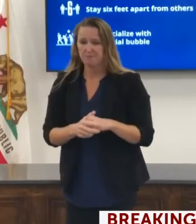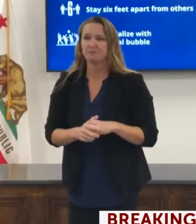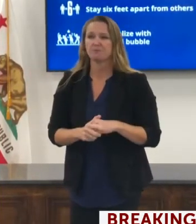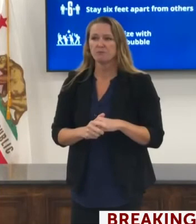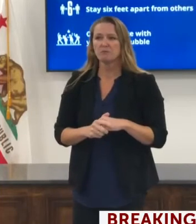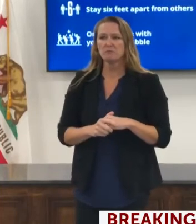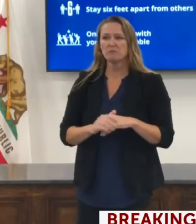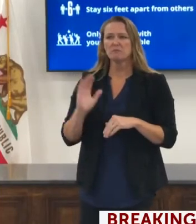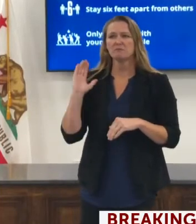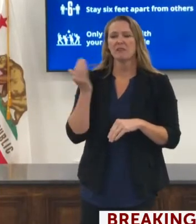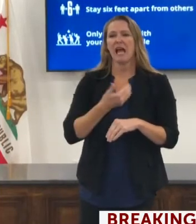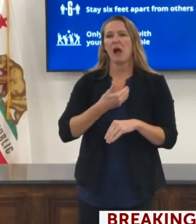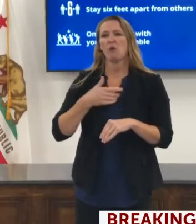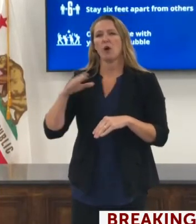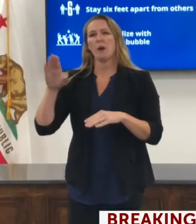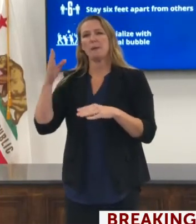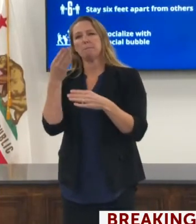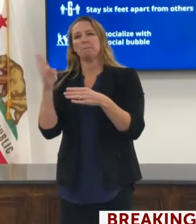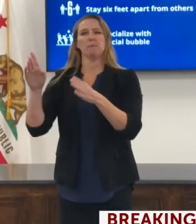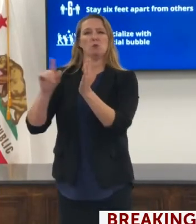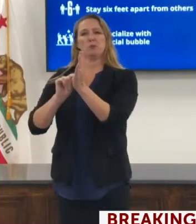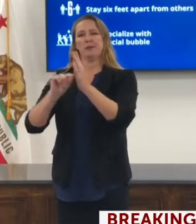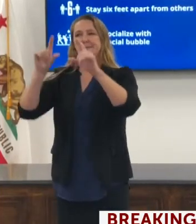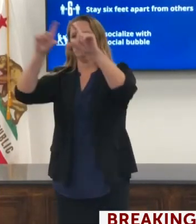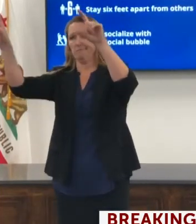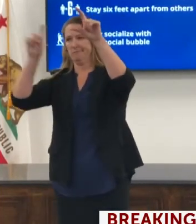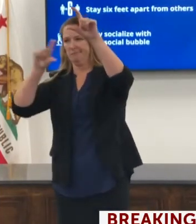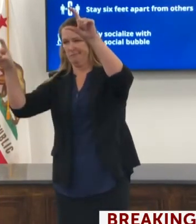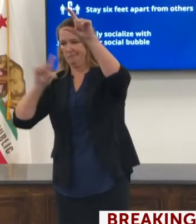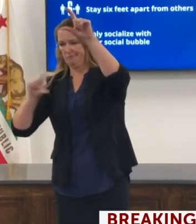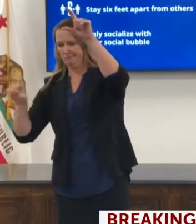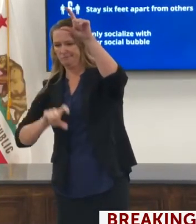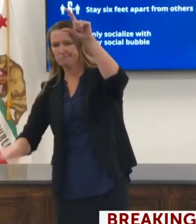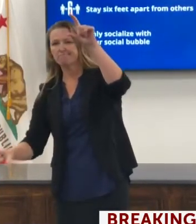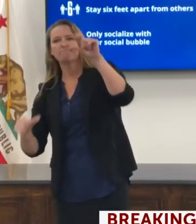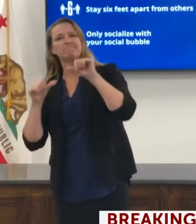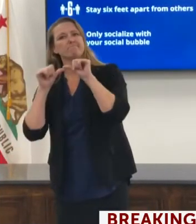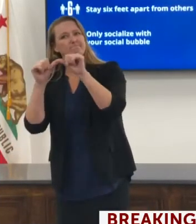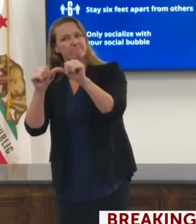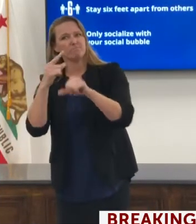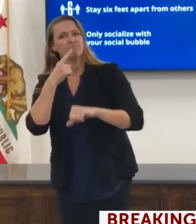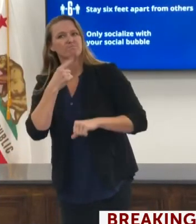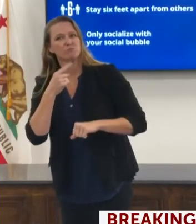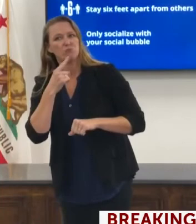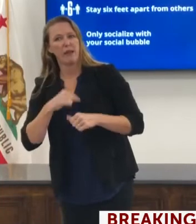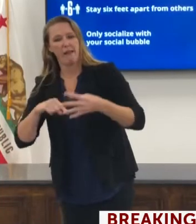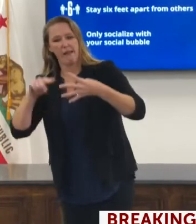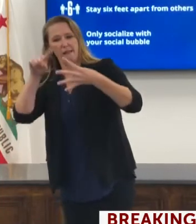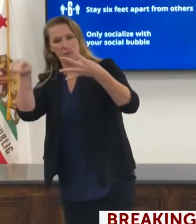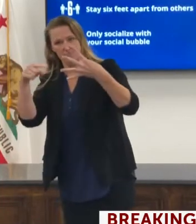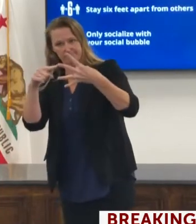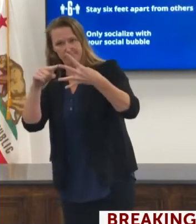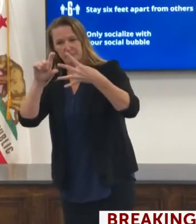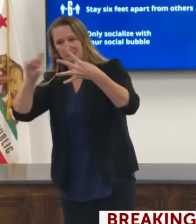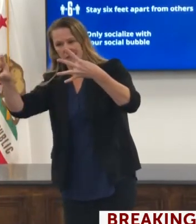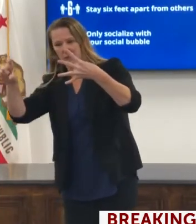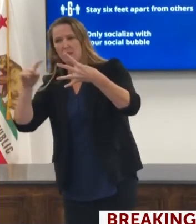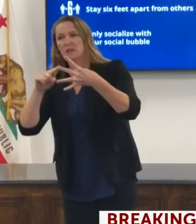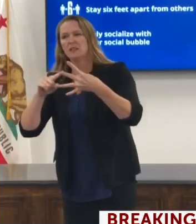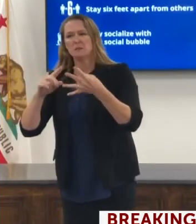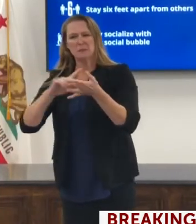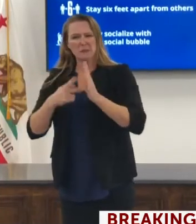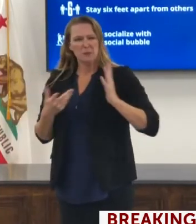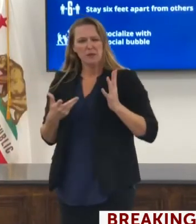Our blueprint status has held steady. We continue in the red tier. So what that means, again, to remind folks,